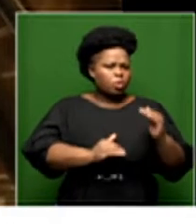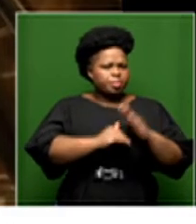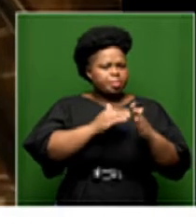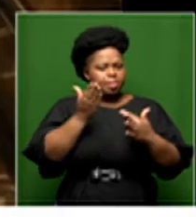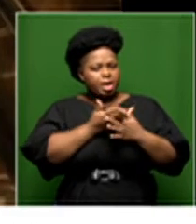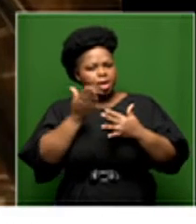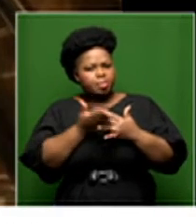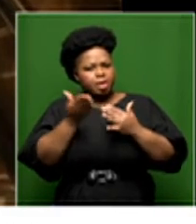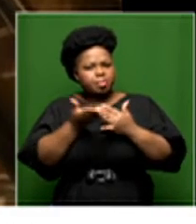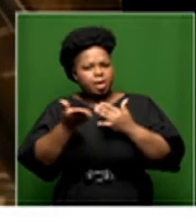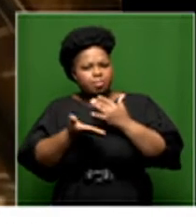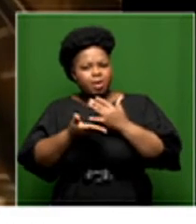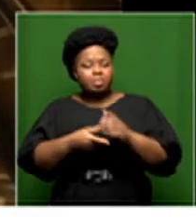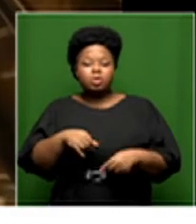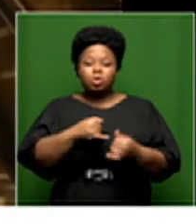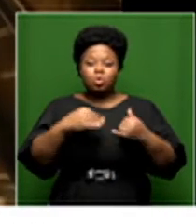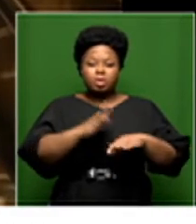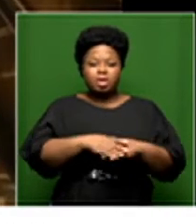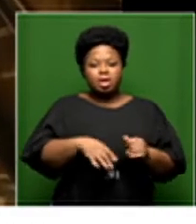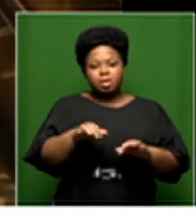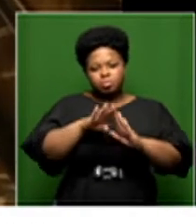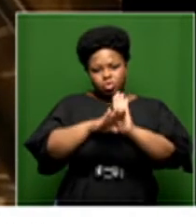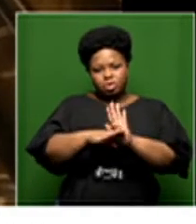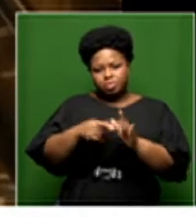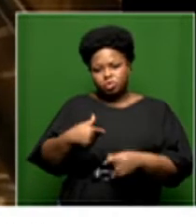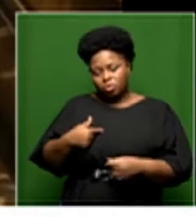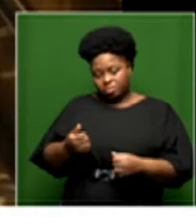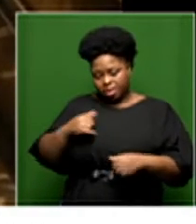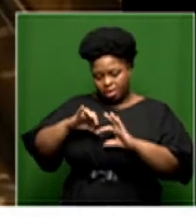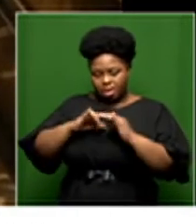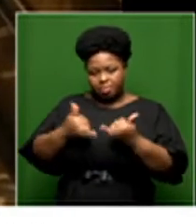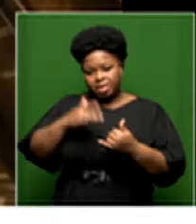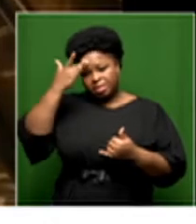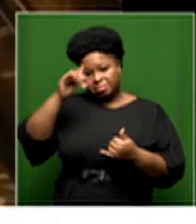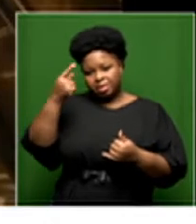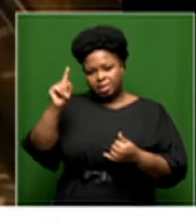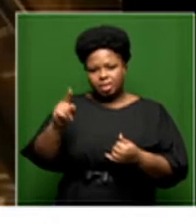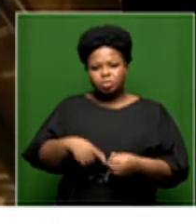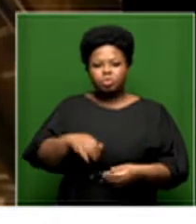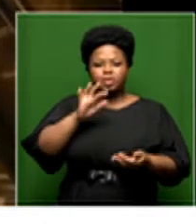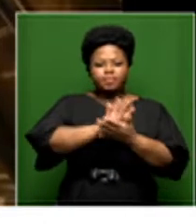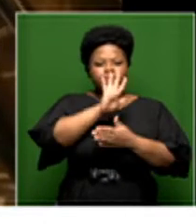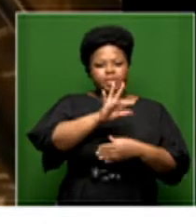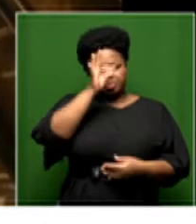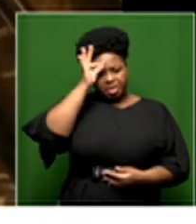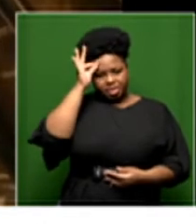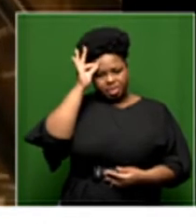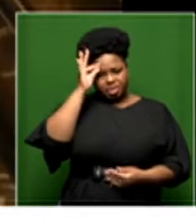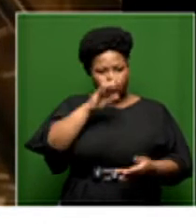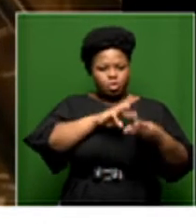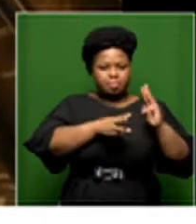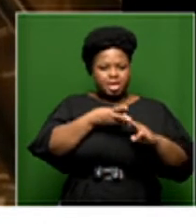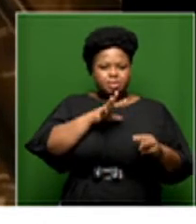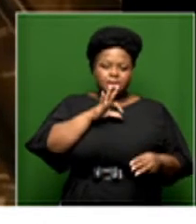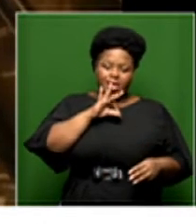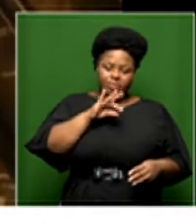a lot of online programs are doing, like the company that I'm involved with, Smartick, for example, we have a 15-minute maths program a day.